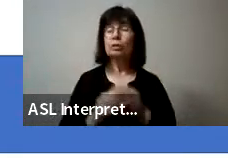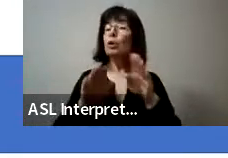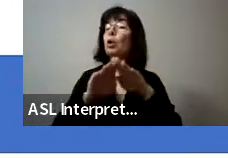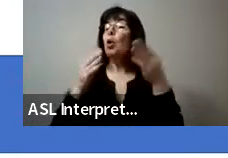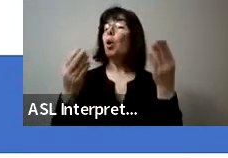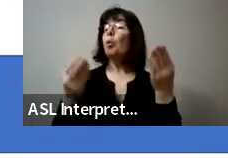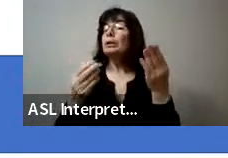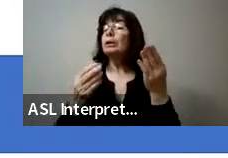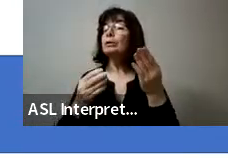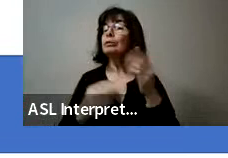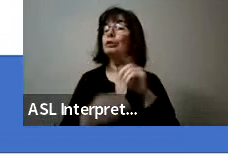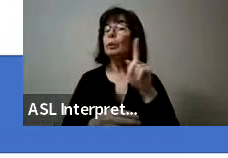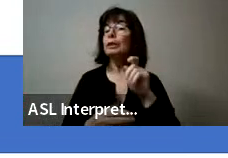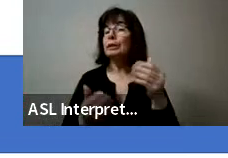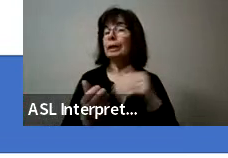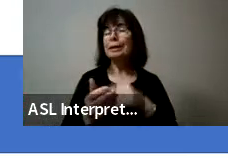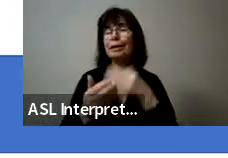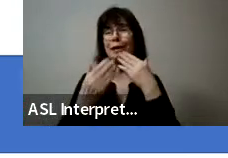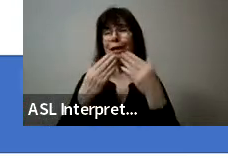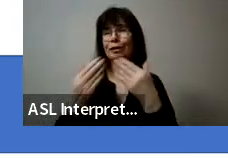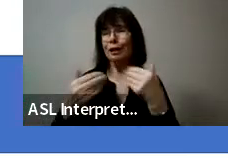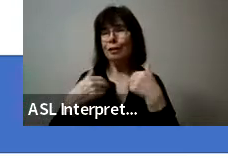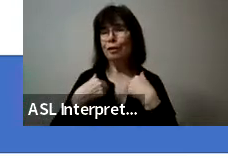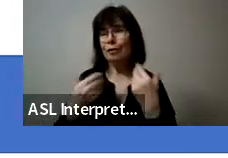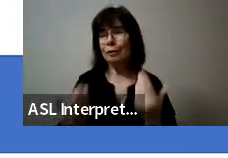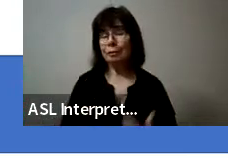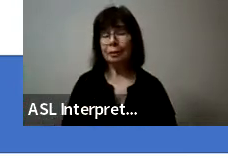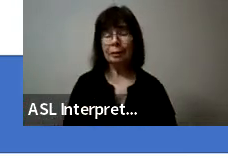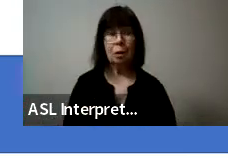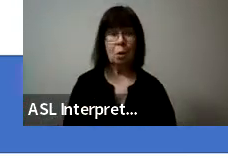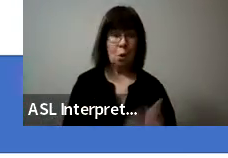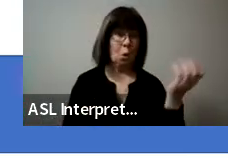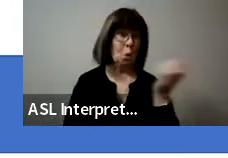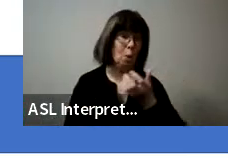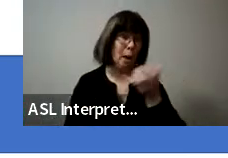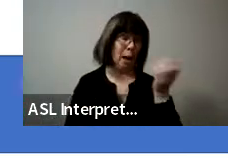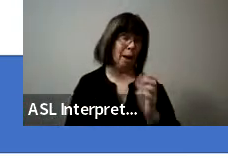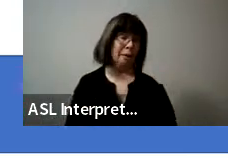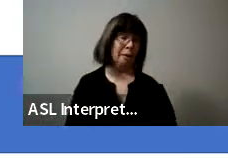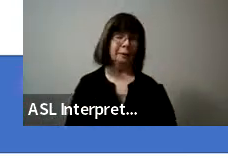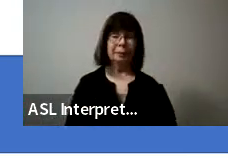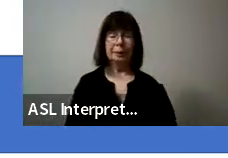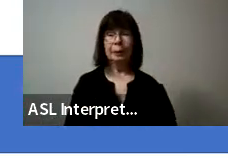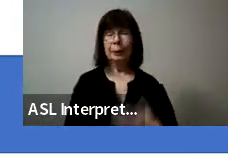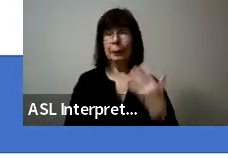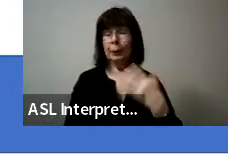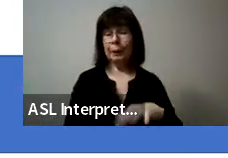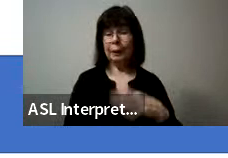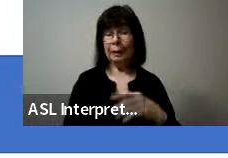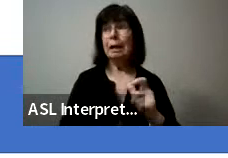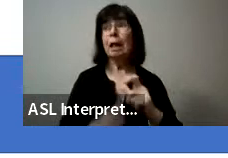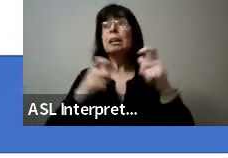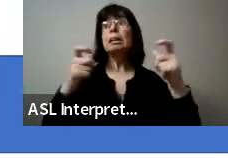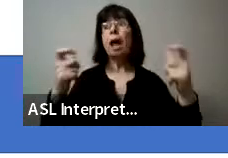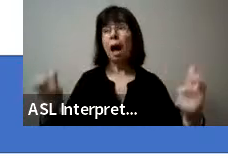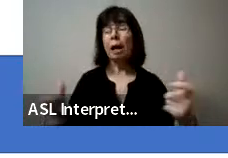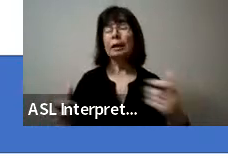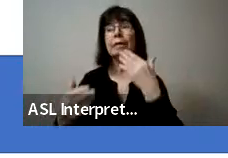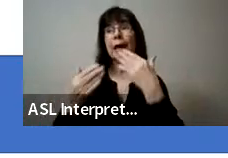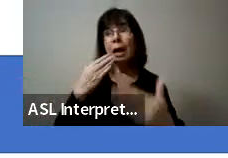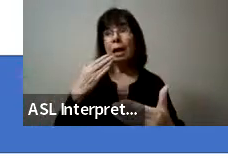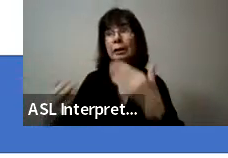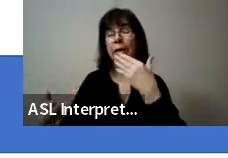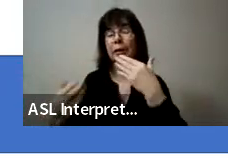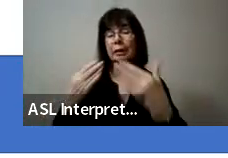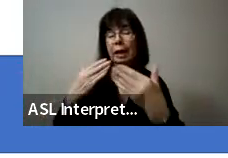again. Thank you for having me today. Wow. Whew, that's a lot. Thank you,